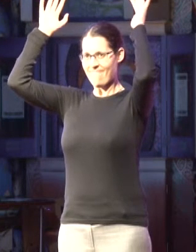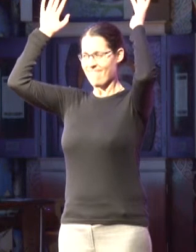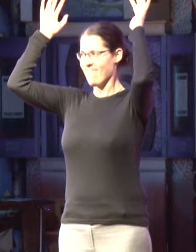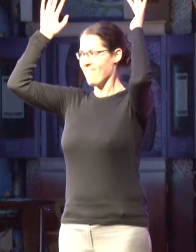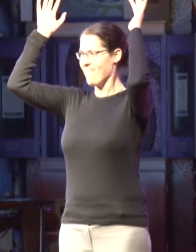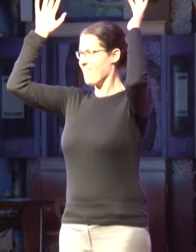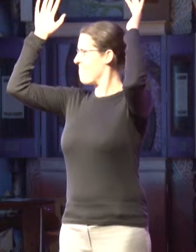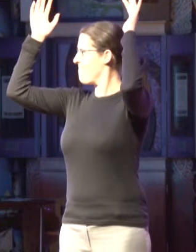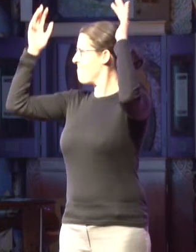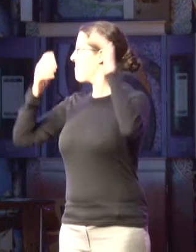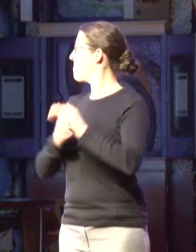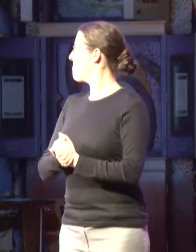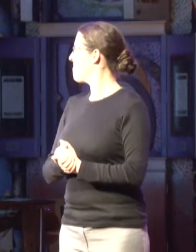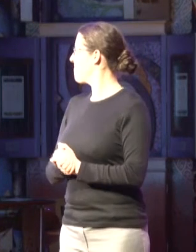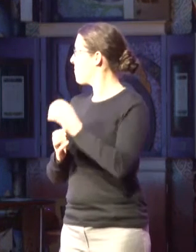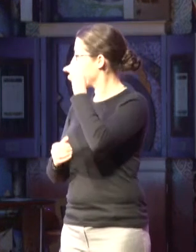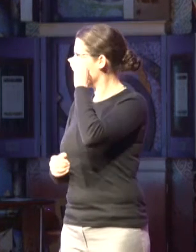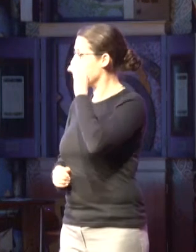See here.